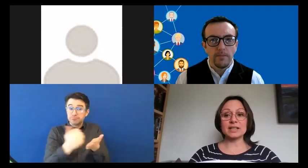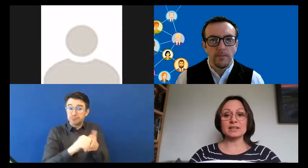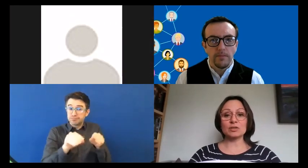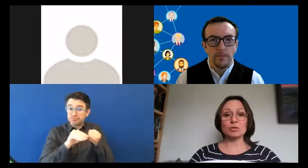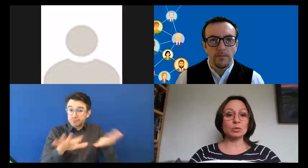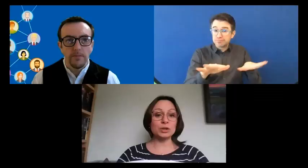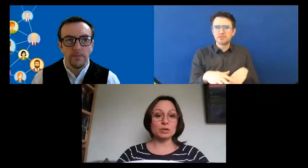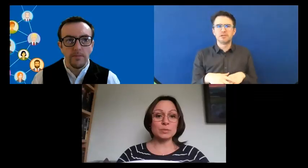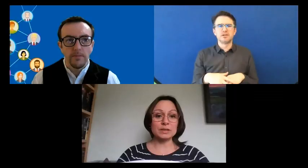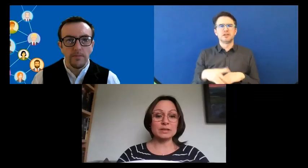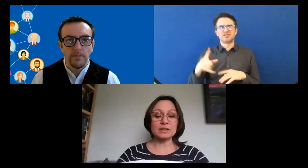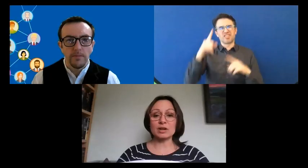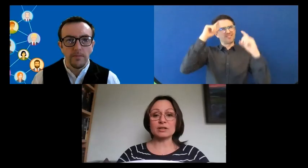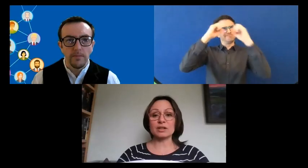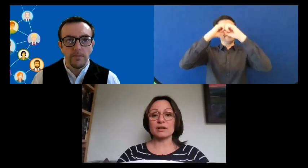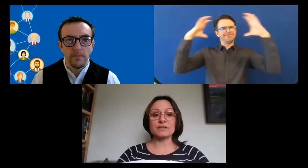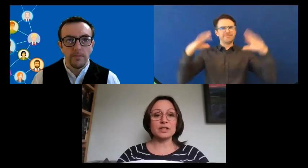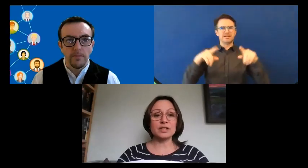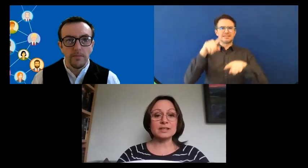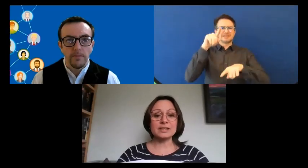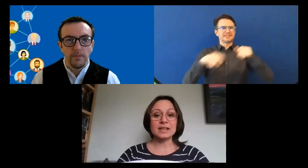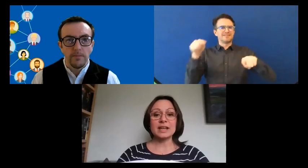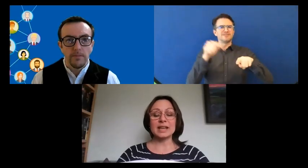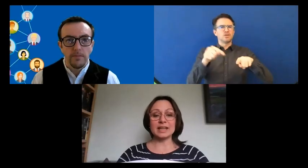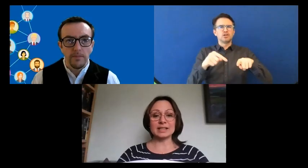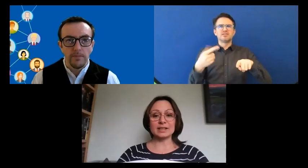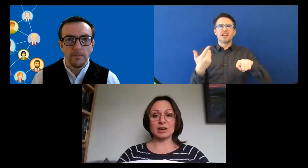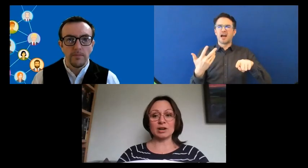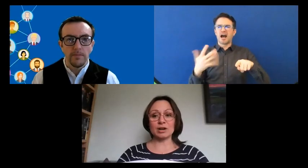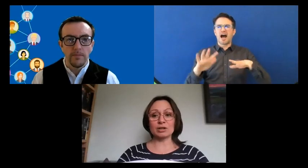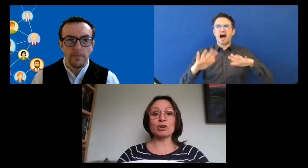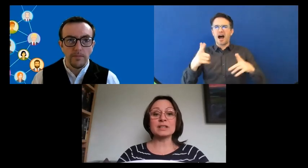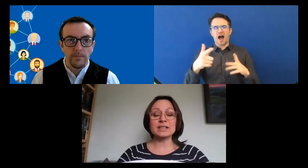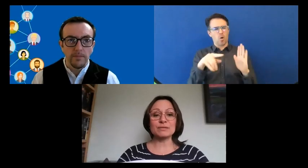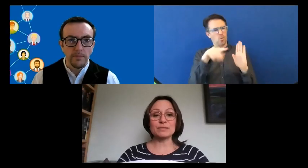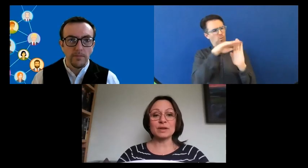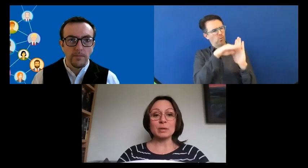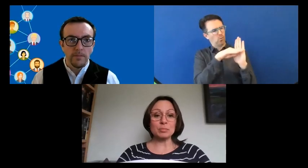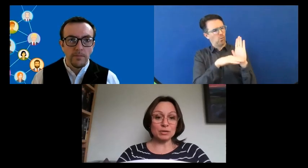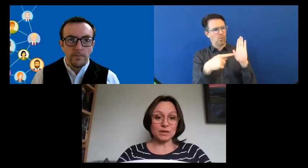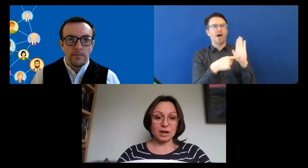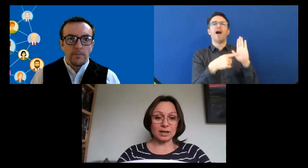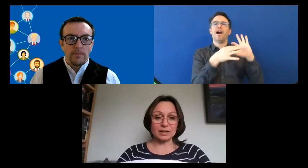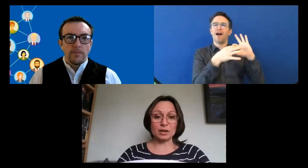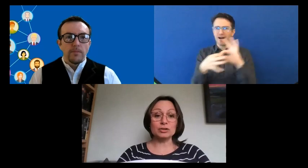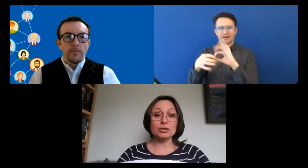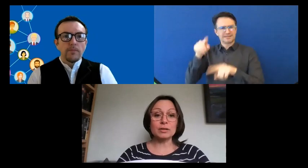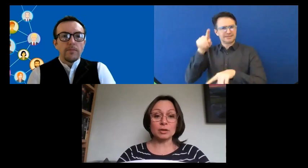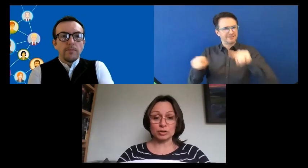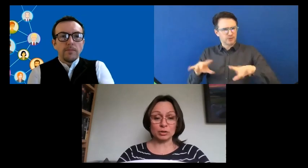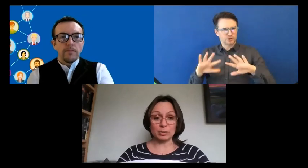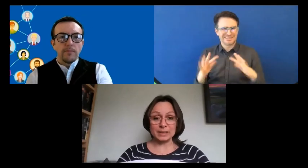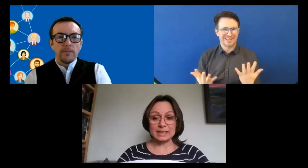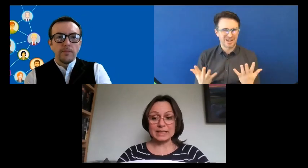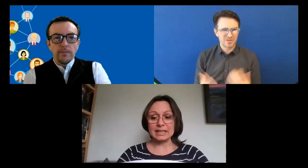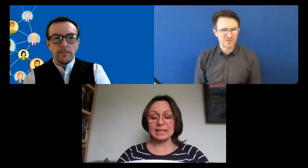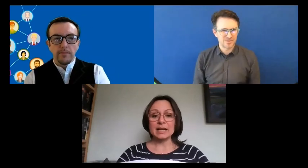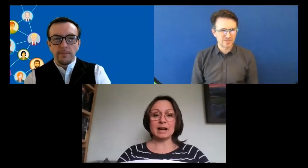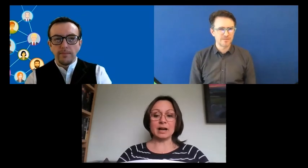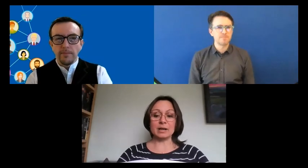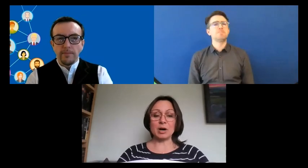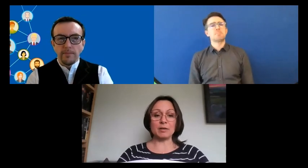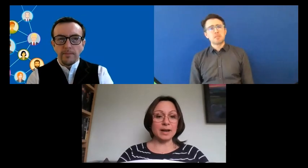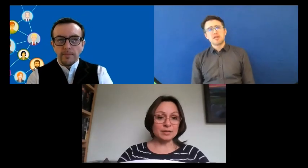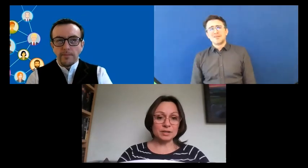idea that all humans are diverse in our cognitive profile, in our neurological ability,